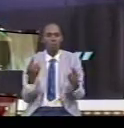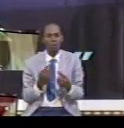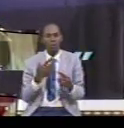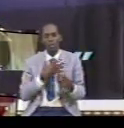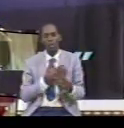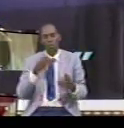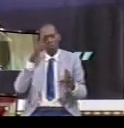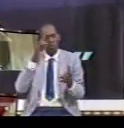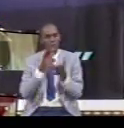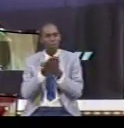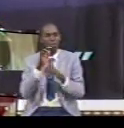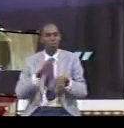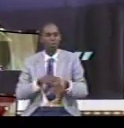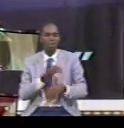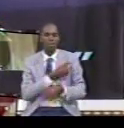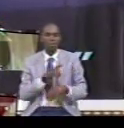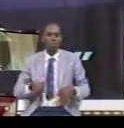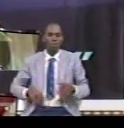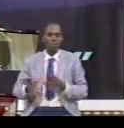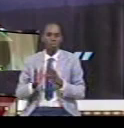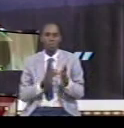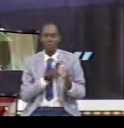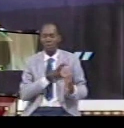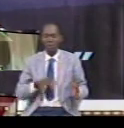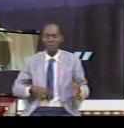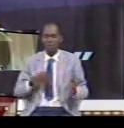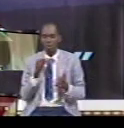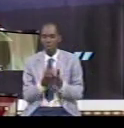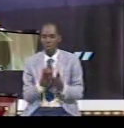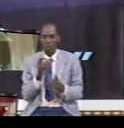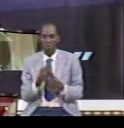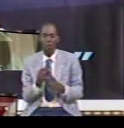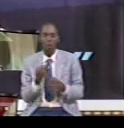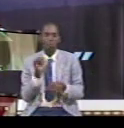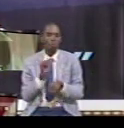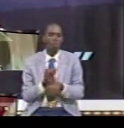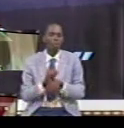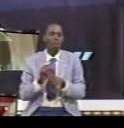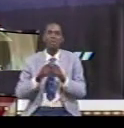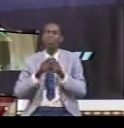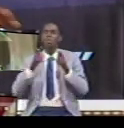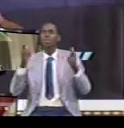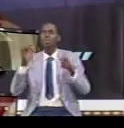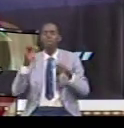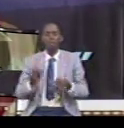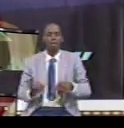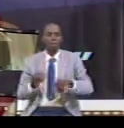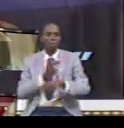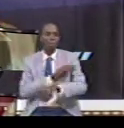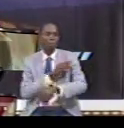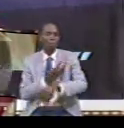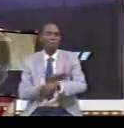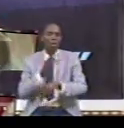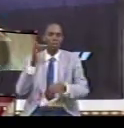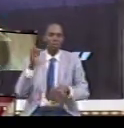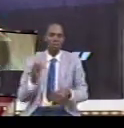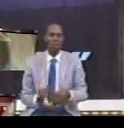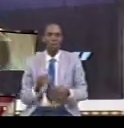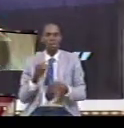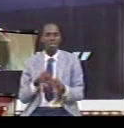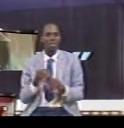Jesus Christ, it says that word works effectually, works mightily, and works effectively